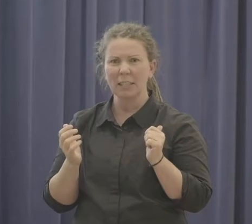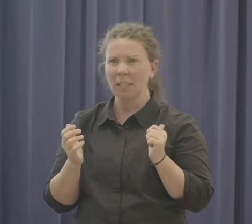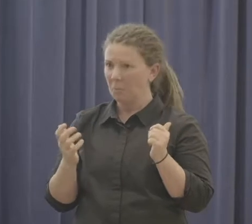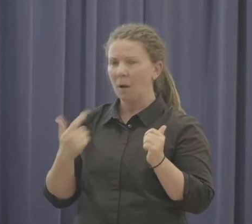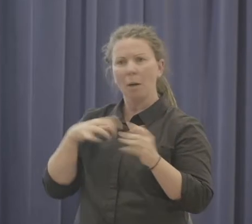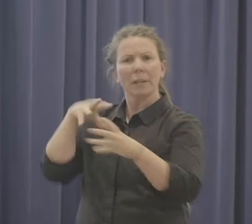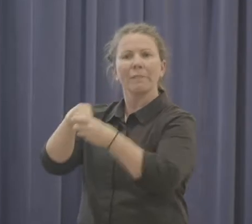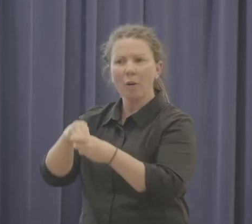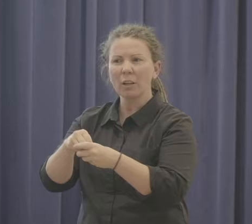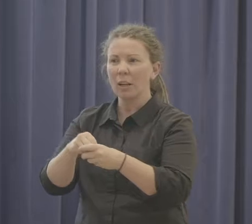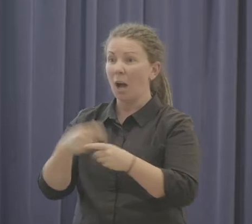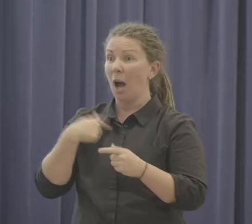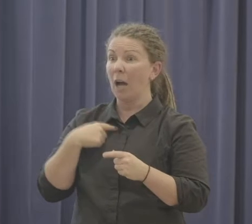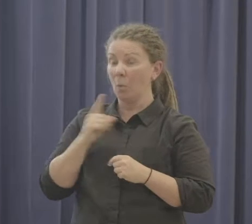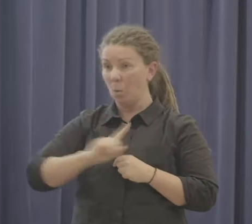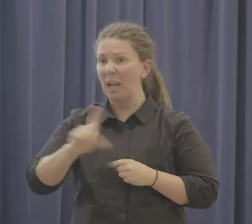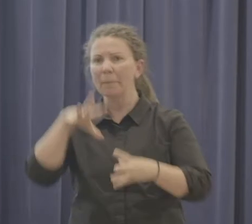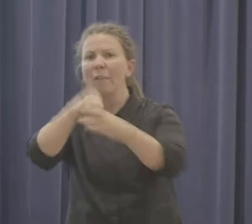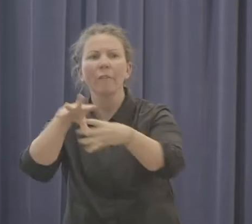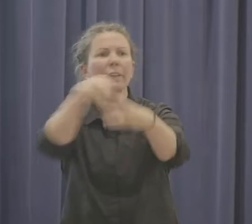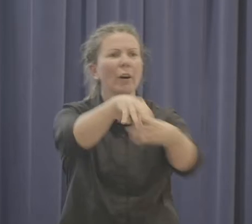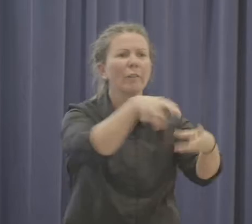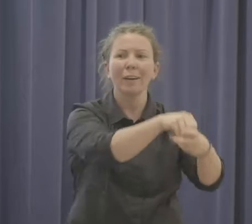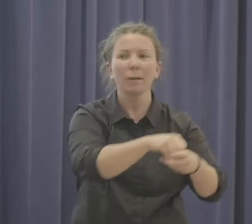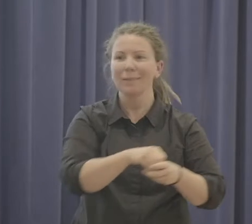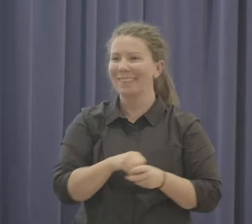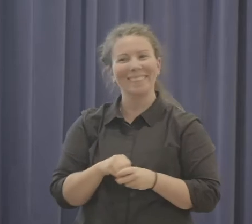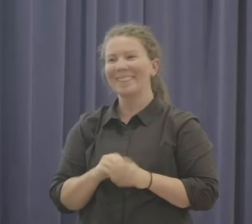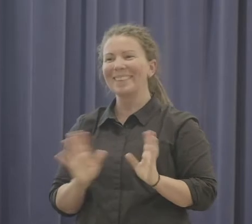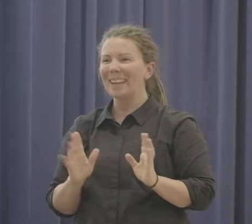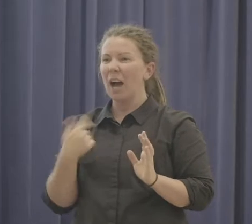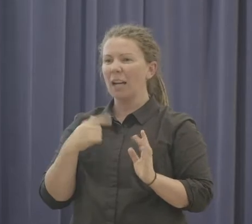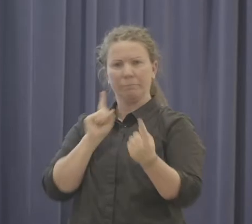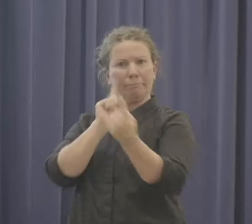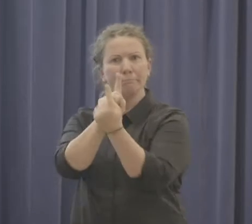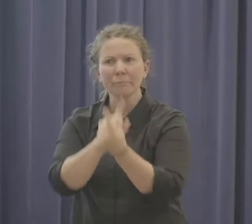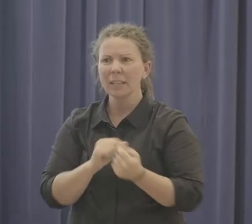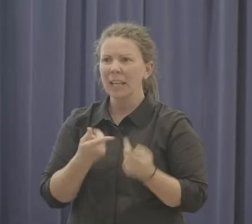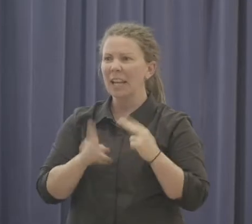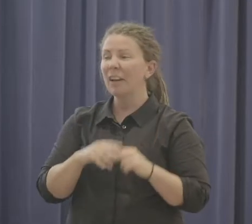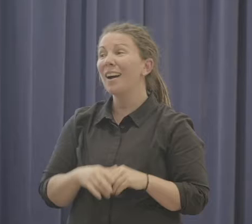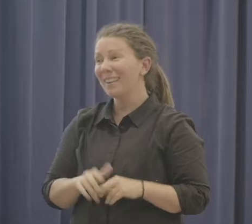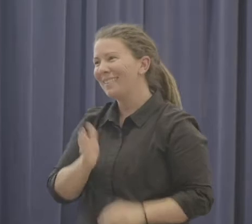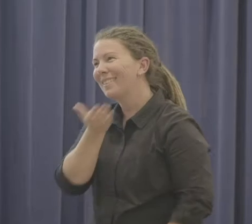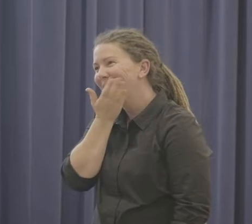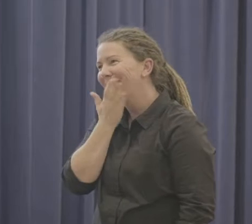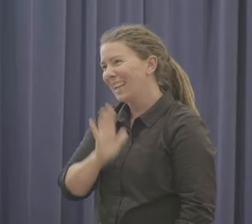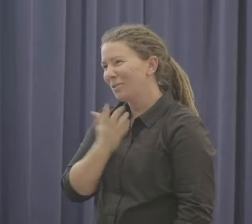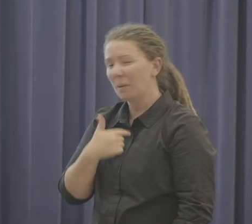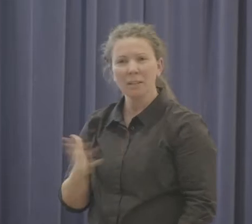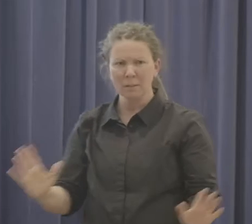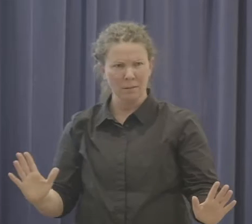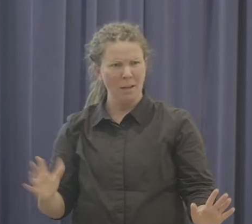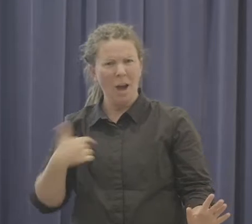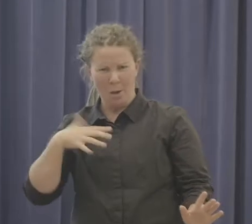out and just start talking to people. I usually wait for people to talk to me first. I don't want to talk to someone who's just pretending to be interested. I